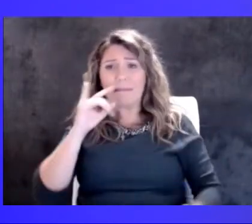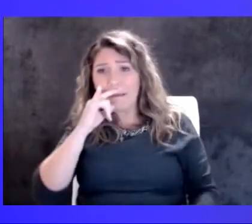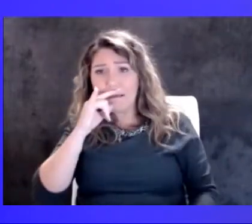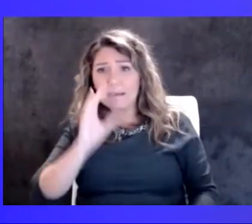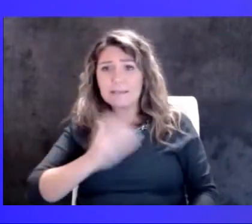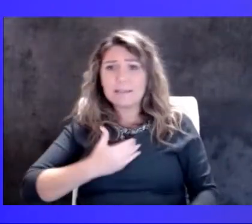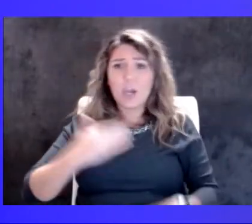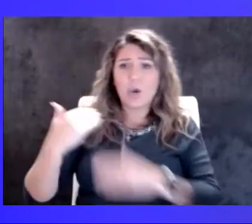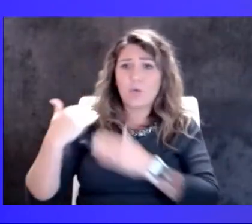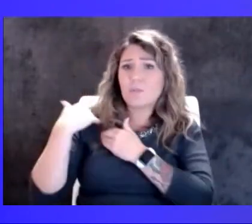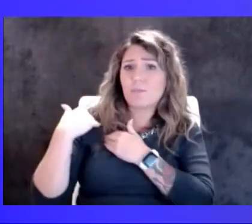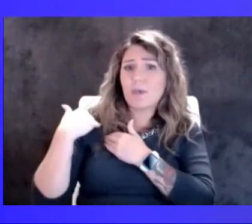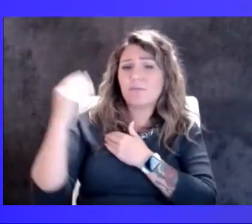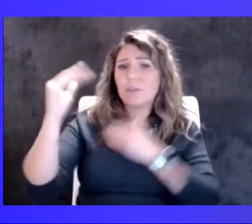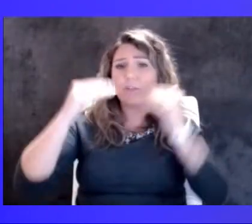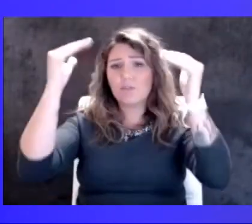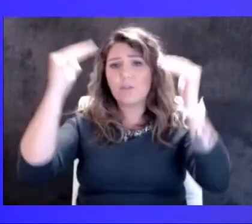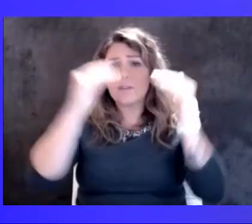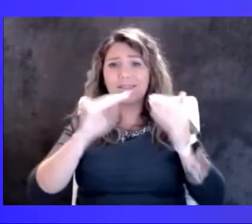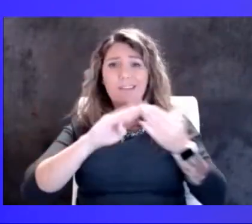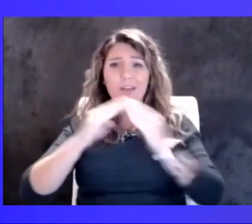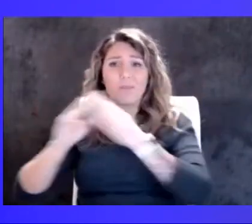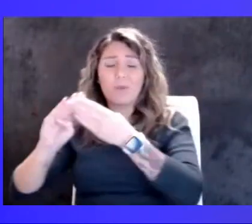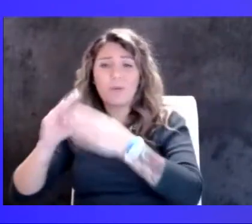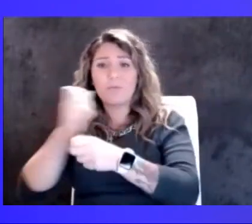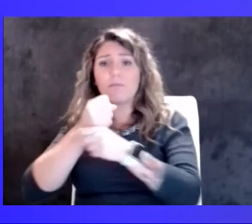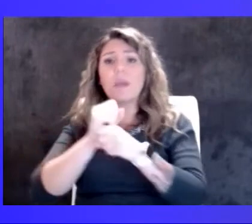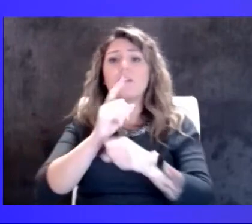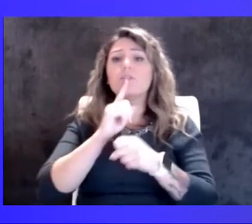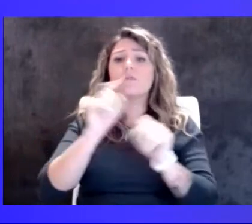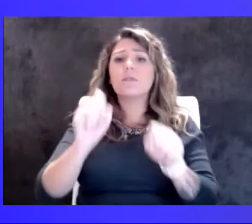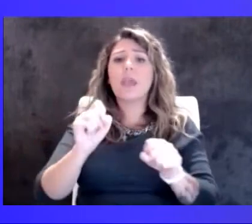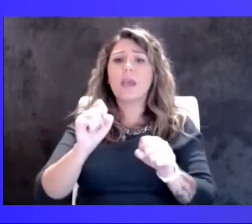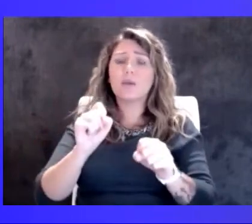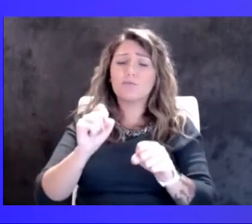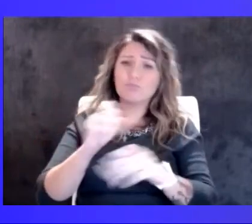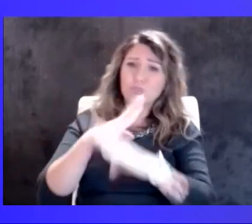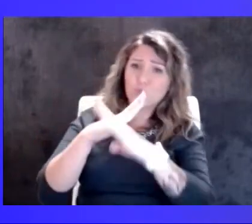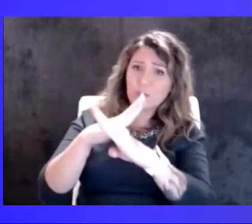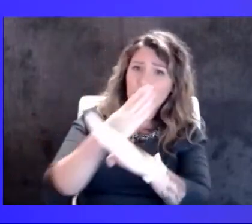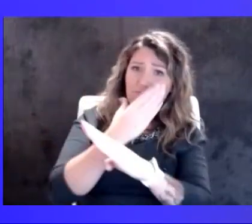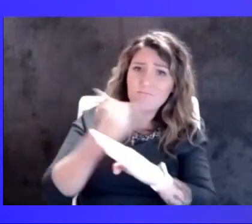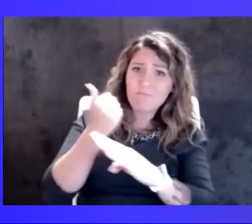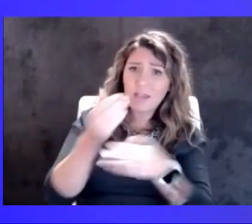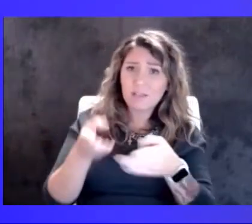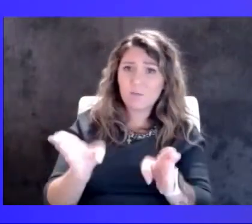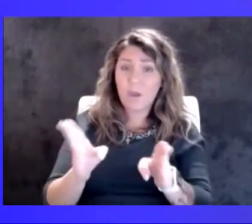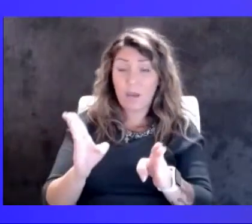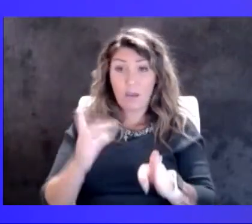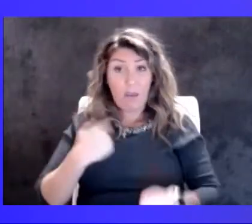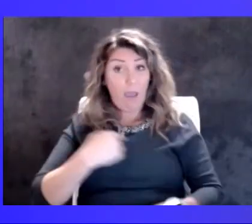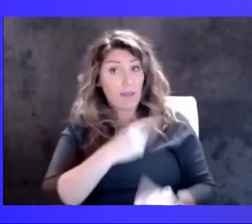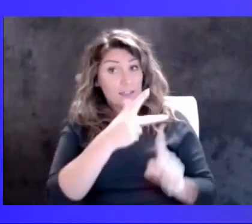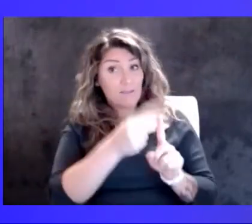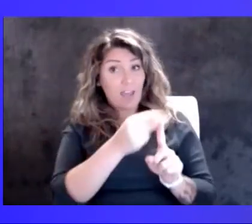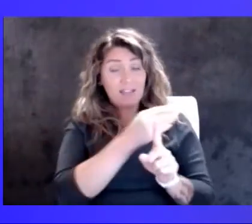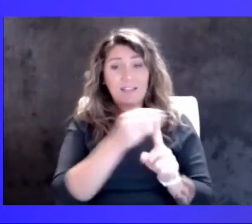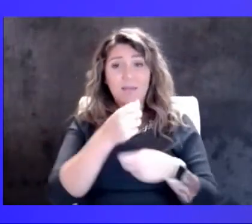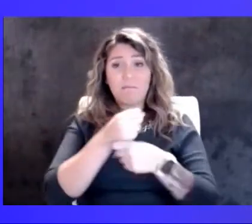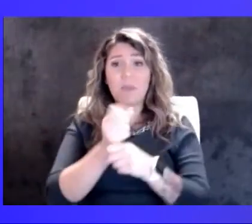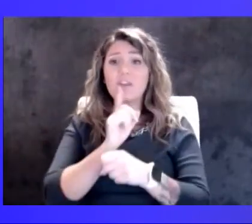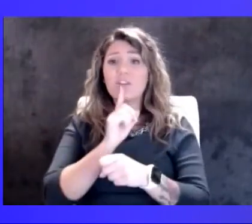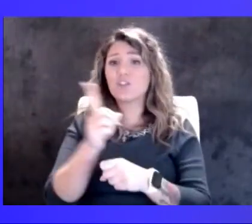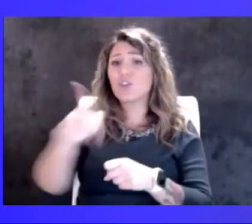responsibility as adults and as a community to make sure that we can protect them the best way that we can by us getting vaccinated and making sure that kids